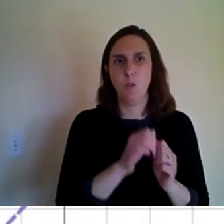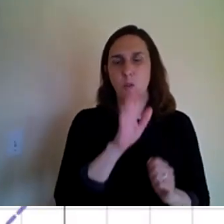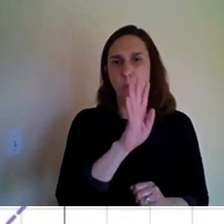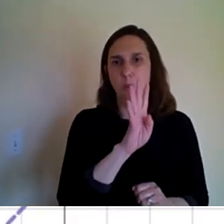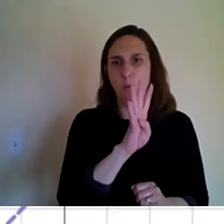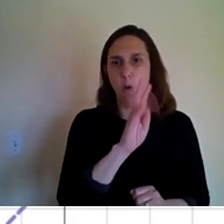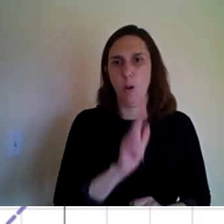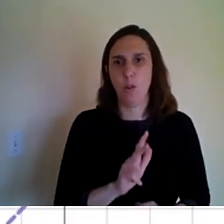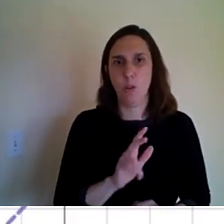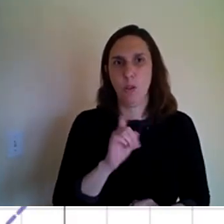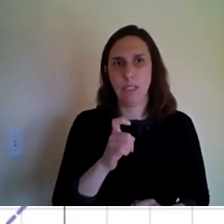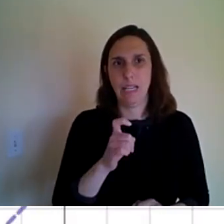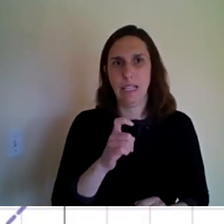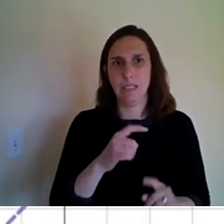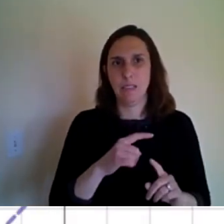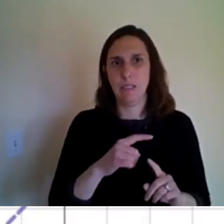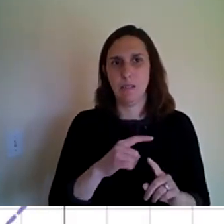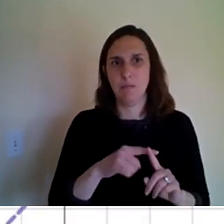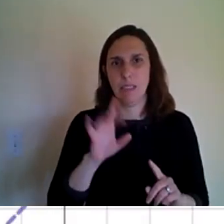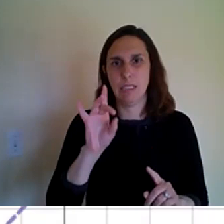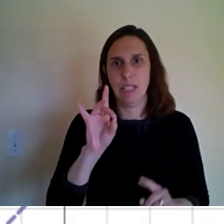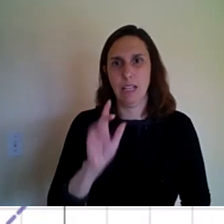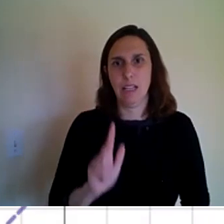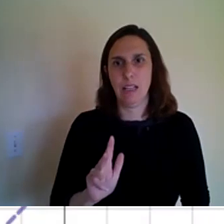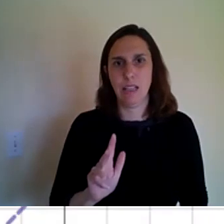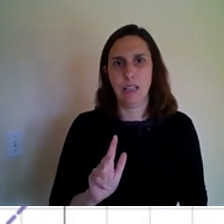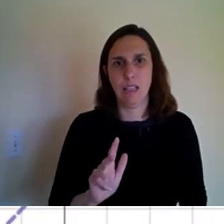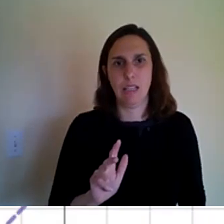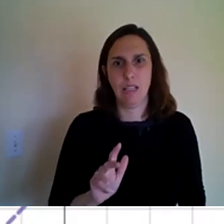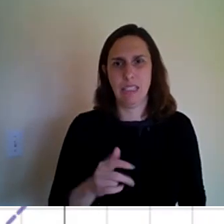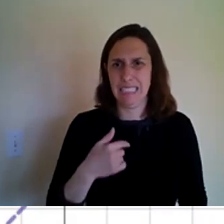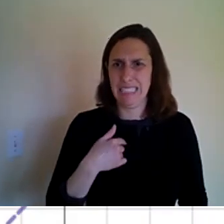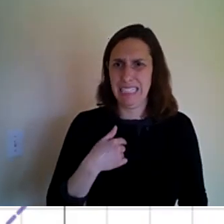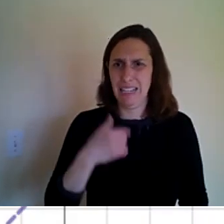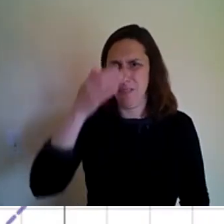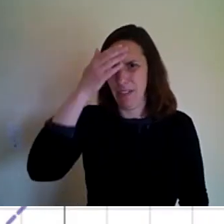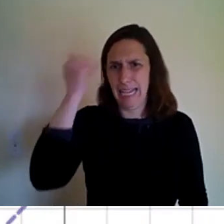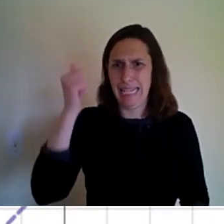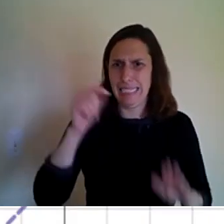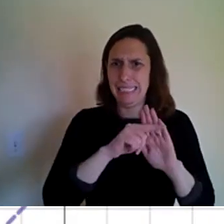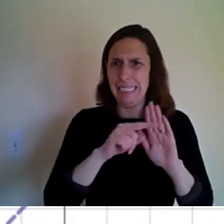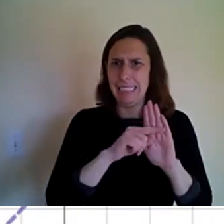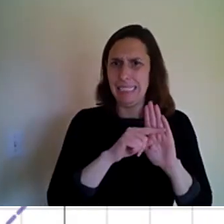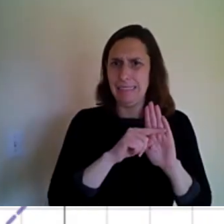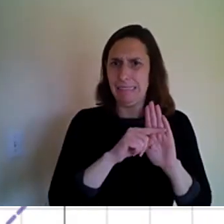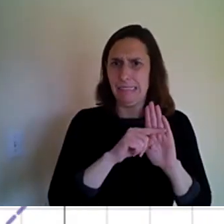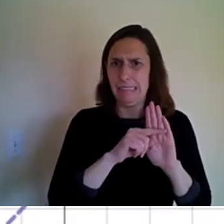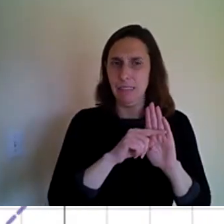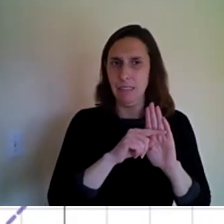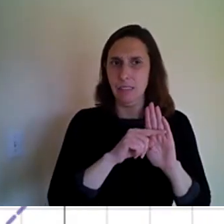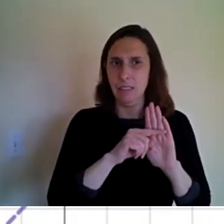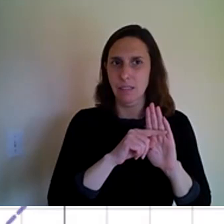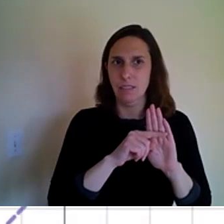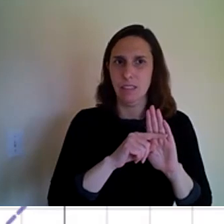8/3. That was, should I lose the negative sign here? Or is it minus 8/3? Minus 8/3.